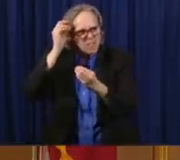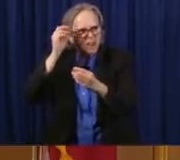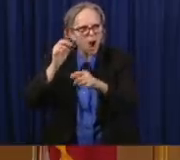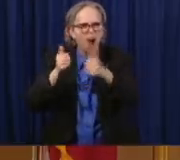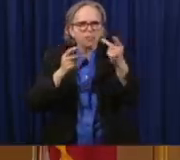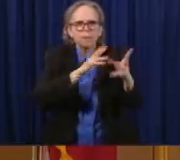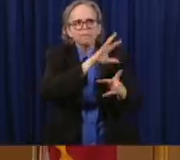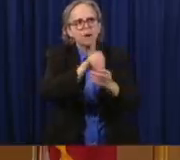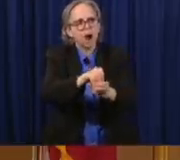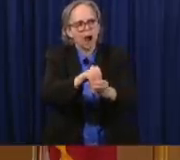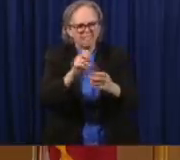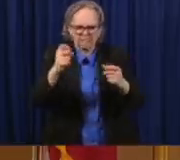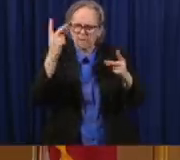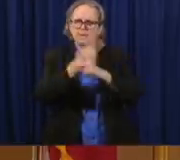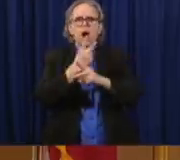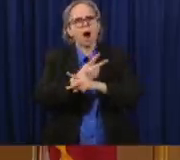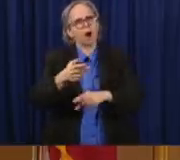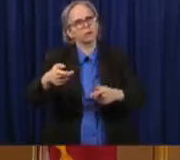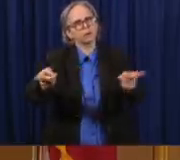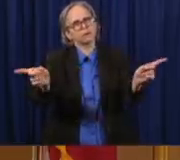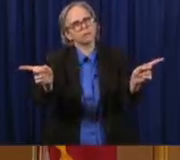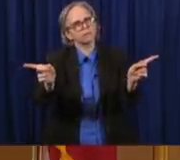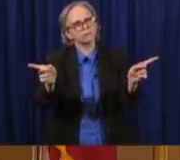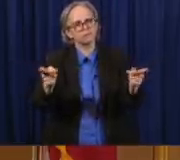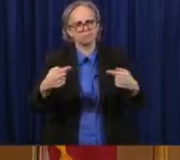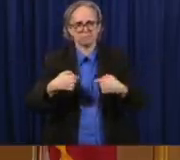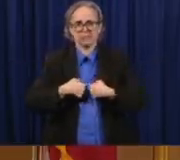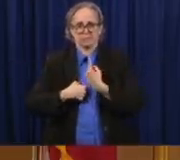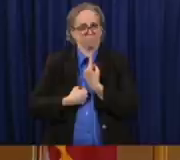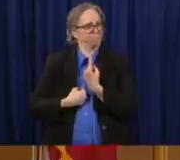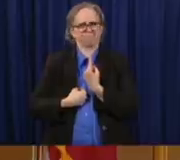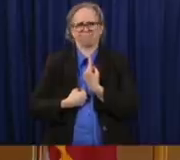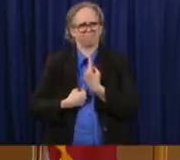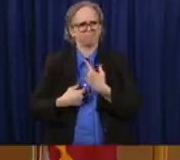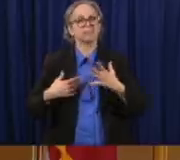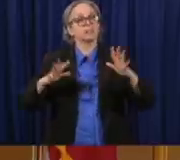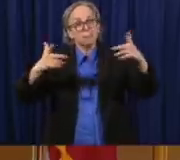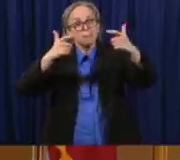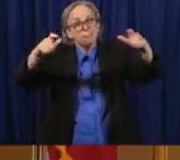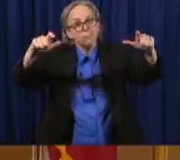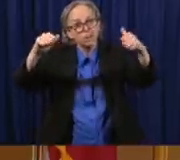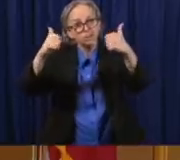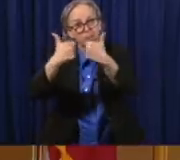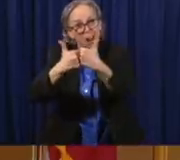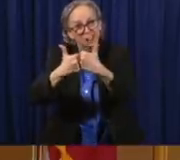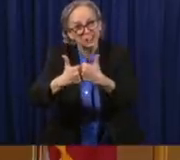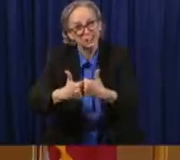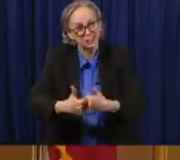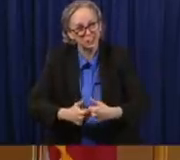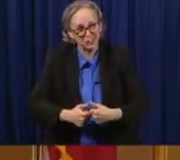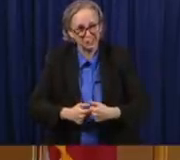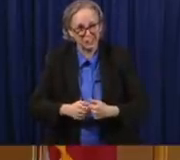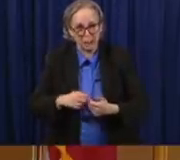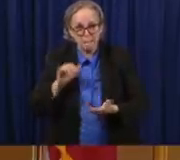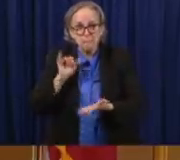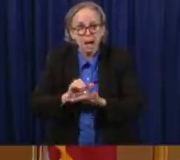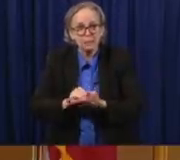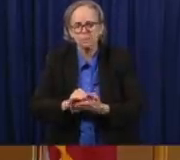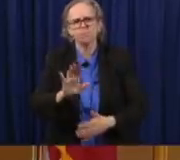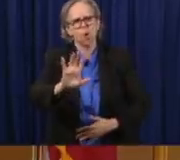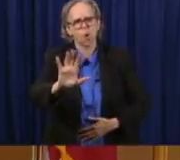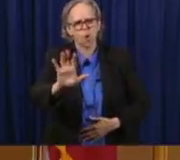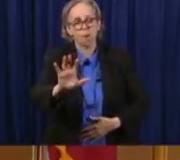through and figure this out. But they are challenging. It doesn't mean they can't be done, but by their nature, they are quite